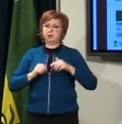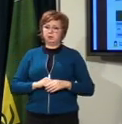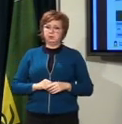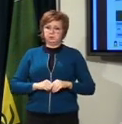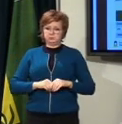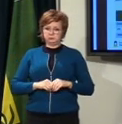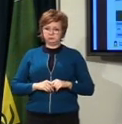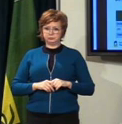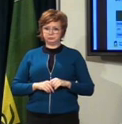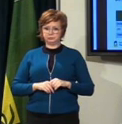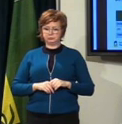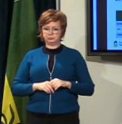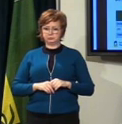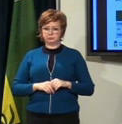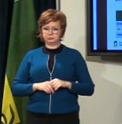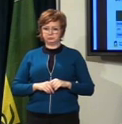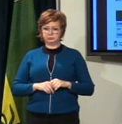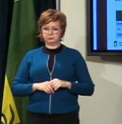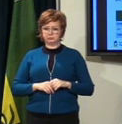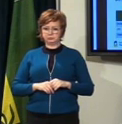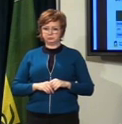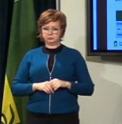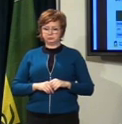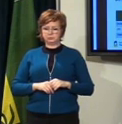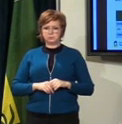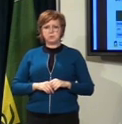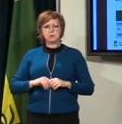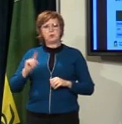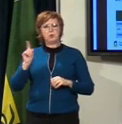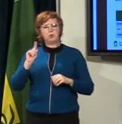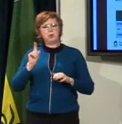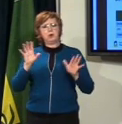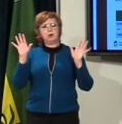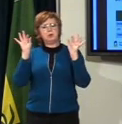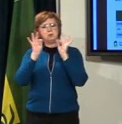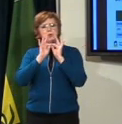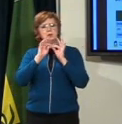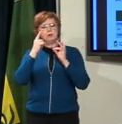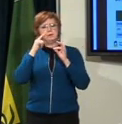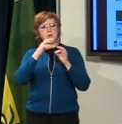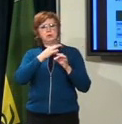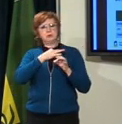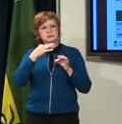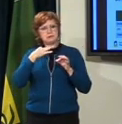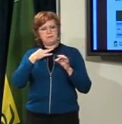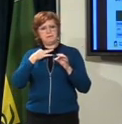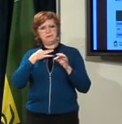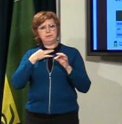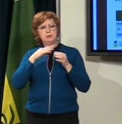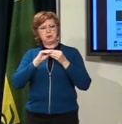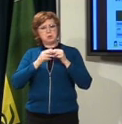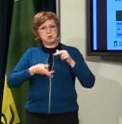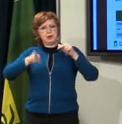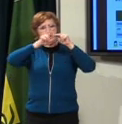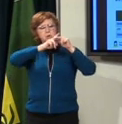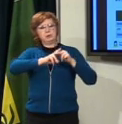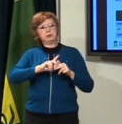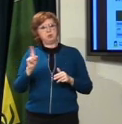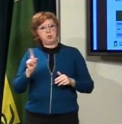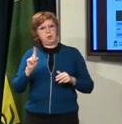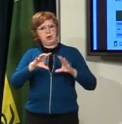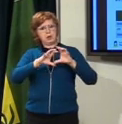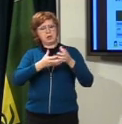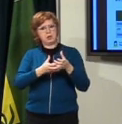The other area where we need to surge resources is to create a pool of healthcare workers that would be able to respond